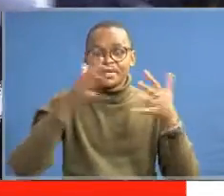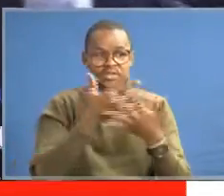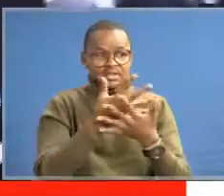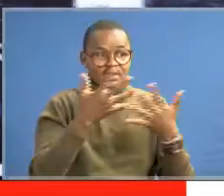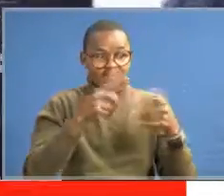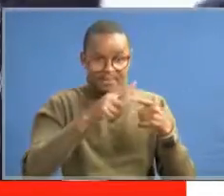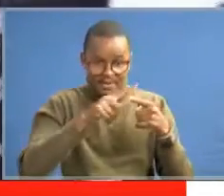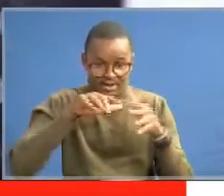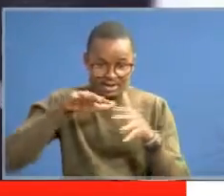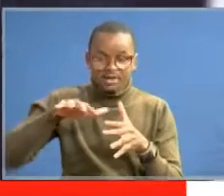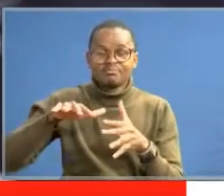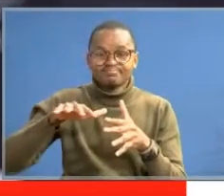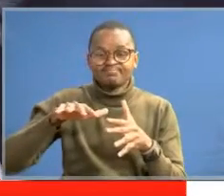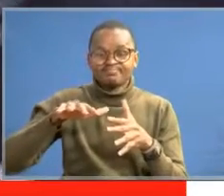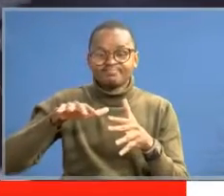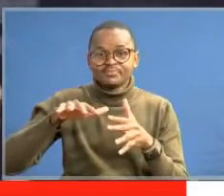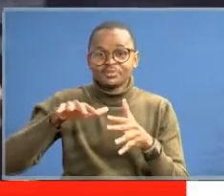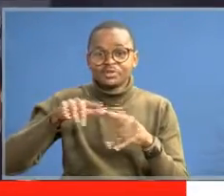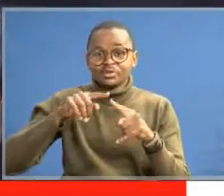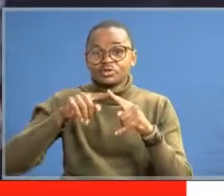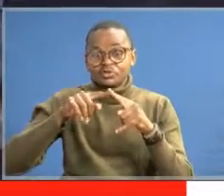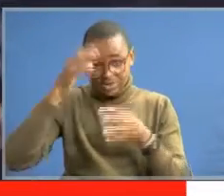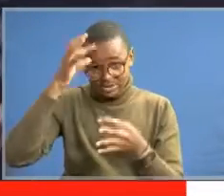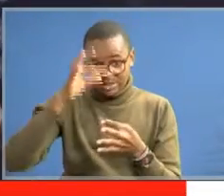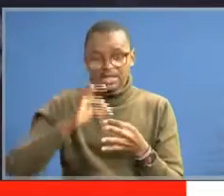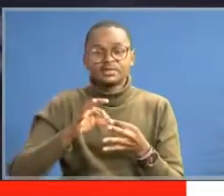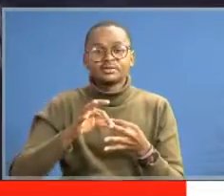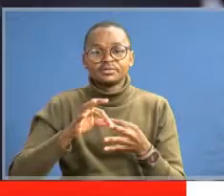will leave that up to the tech enthusiasts to decide.